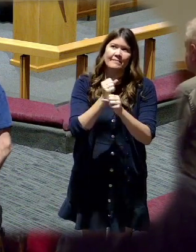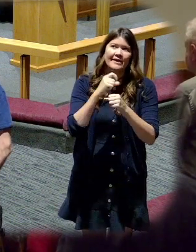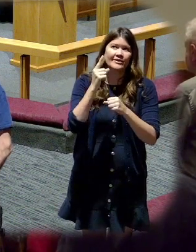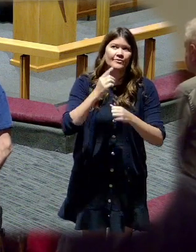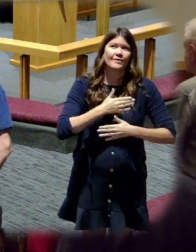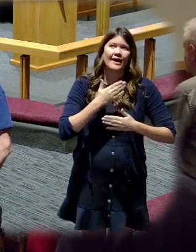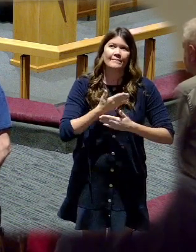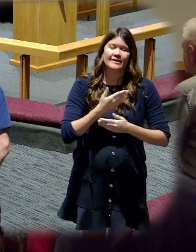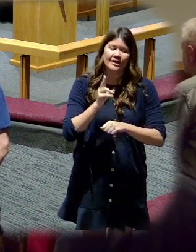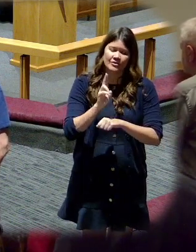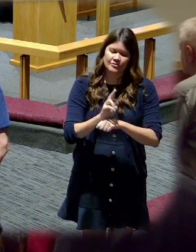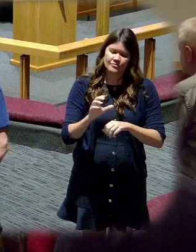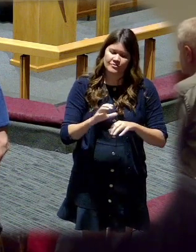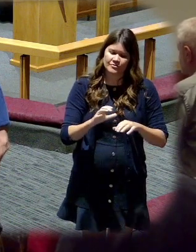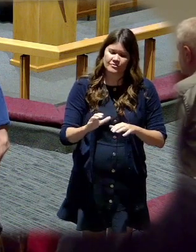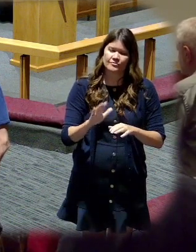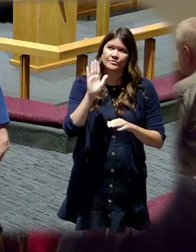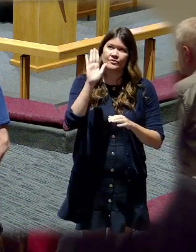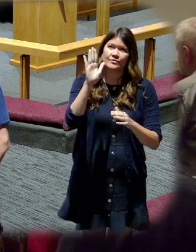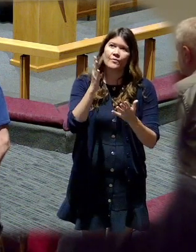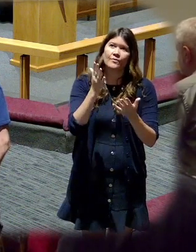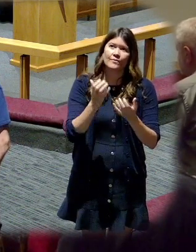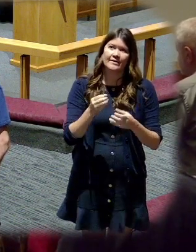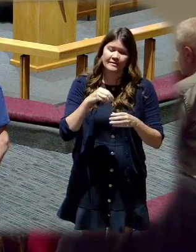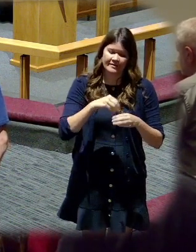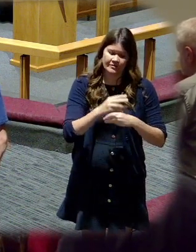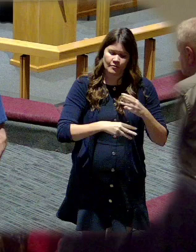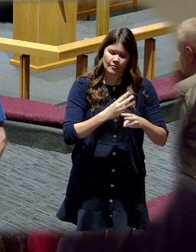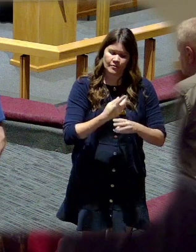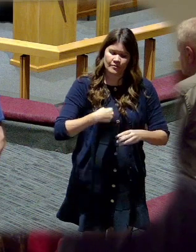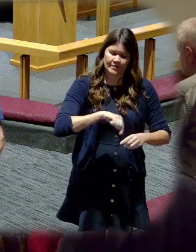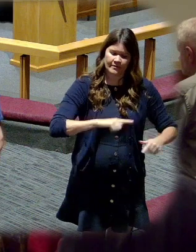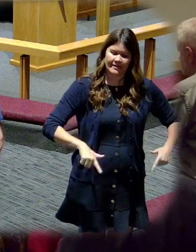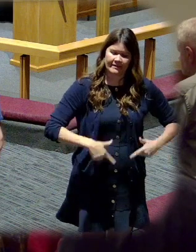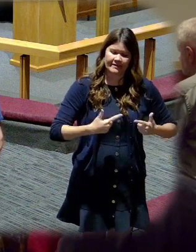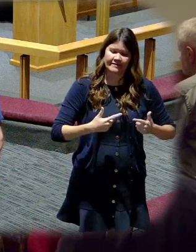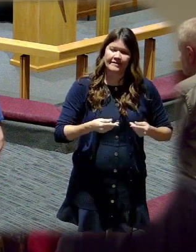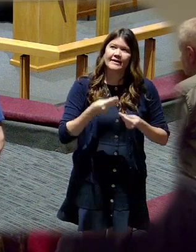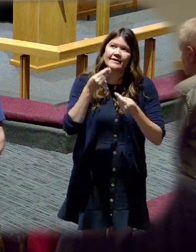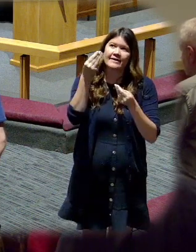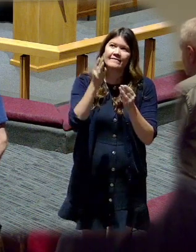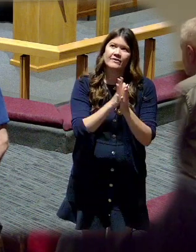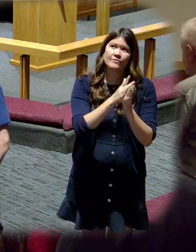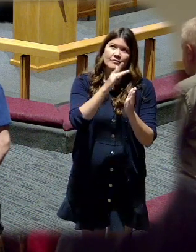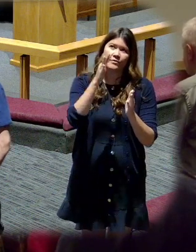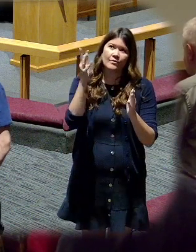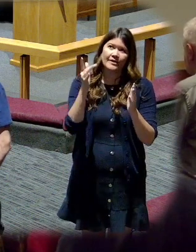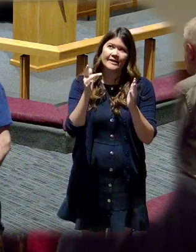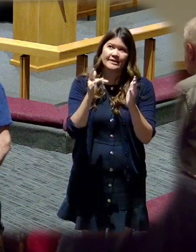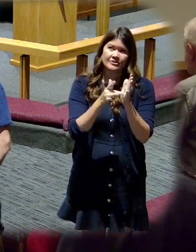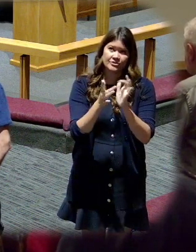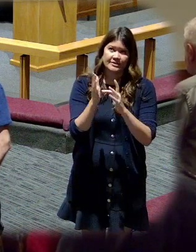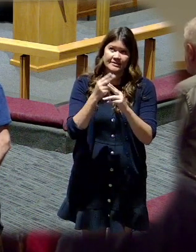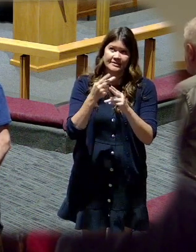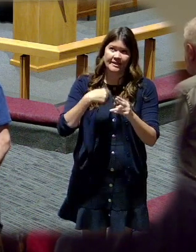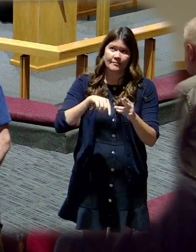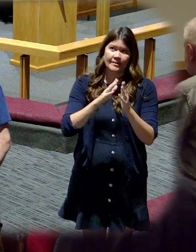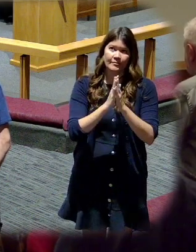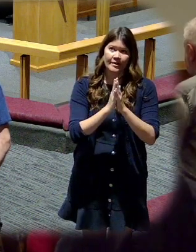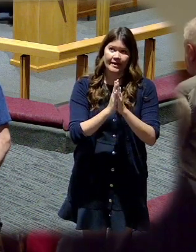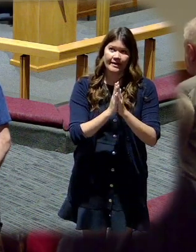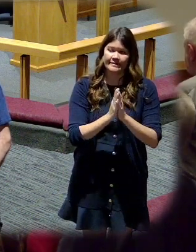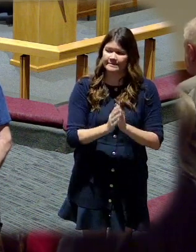it to accomplish Your good and gracious will in the world in which we live. All to Your glory. In Jesus' name we pray.